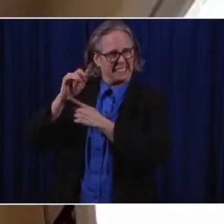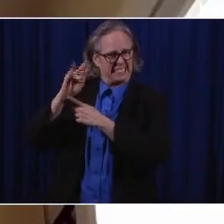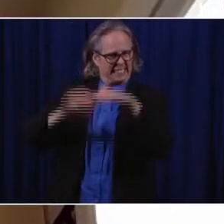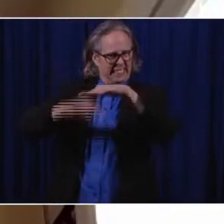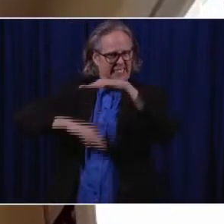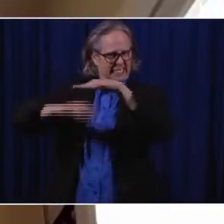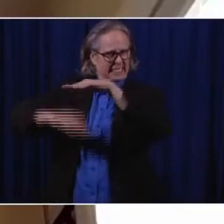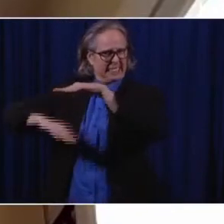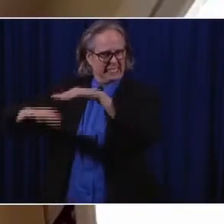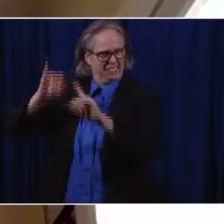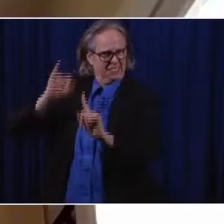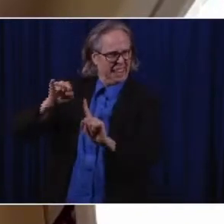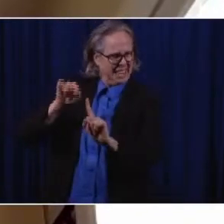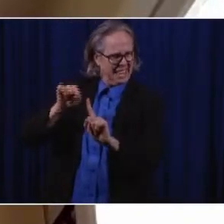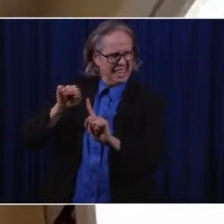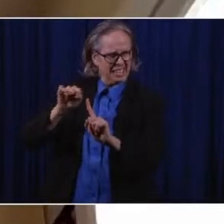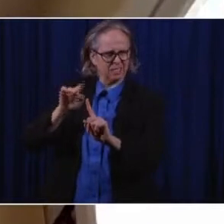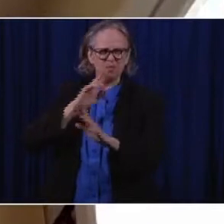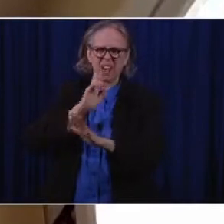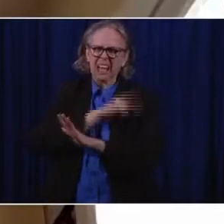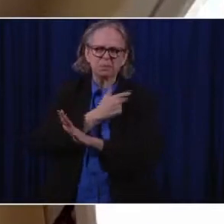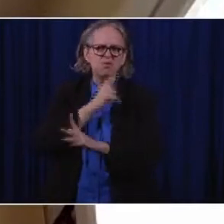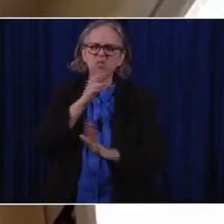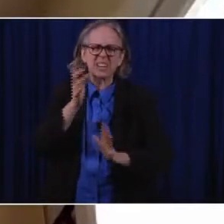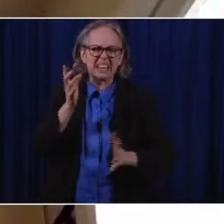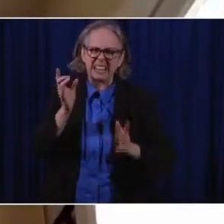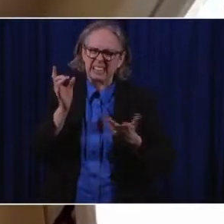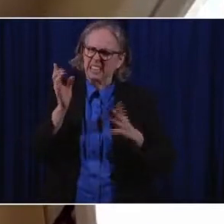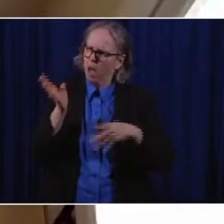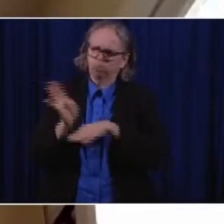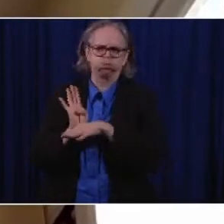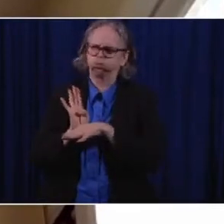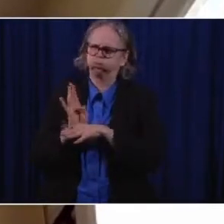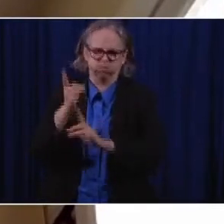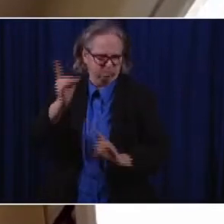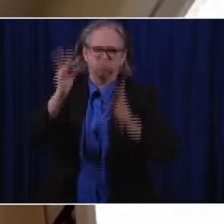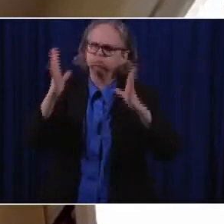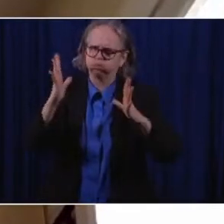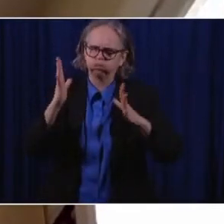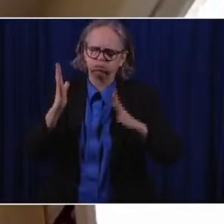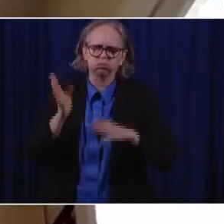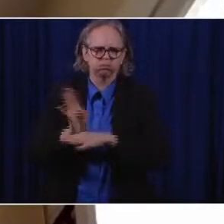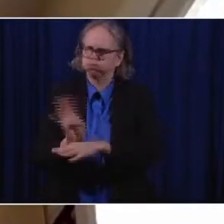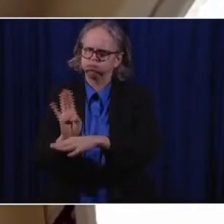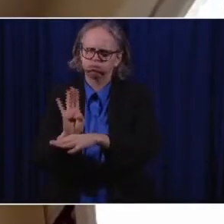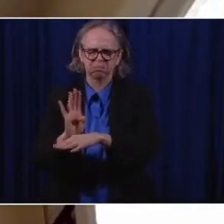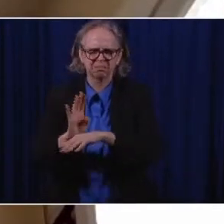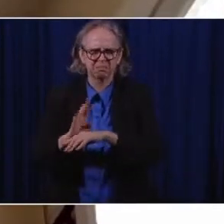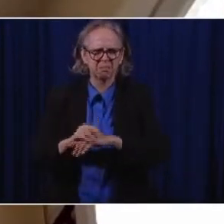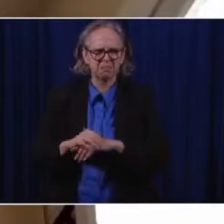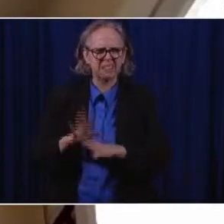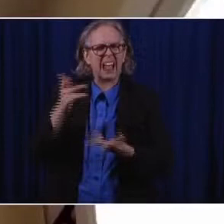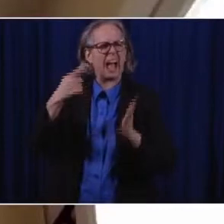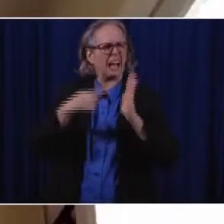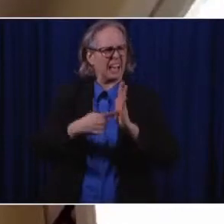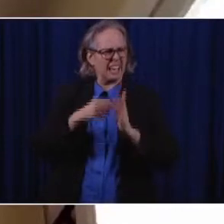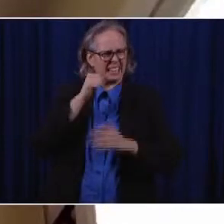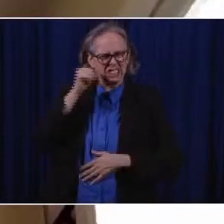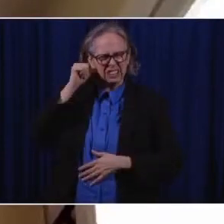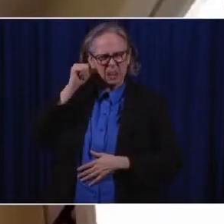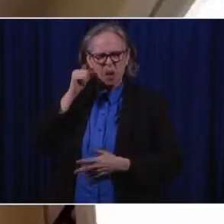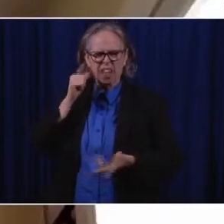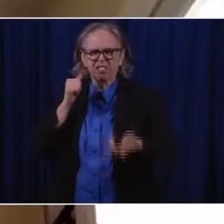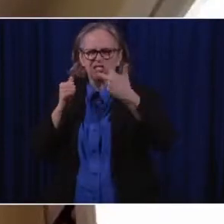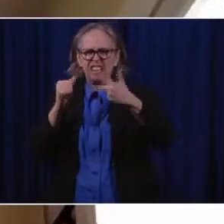extremely busy. I think you undoubtedly heard that yesterday from the 3 zone leads. I can tell you as someone